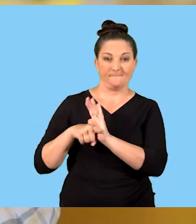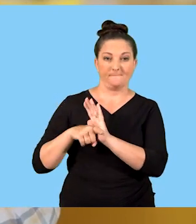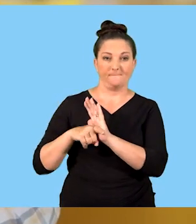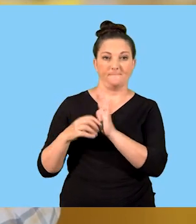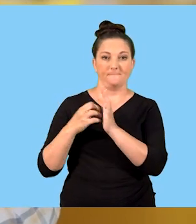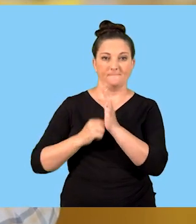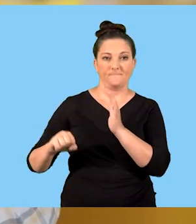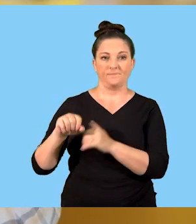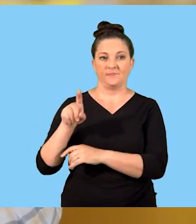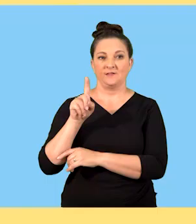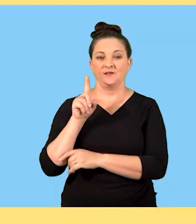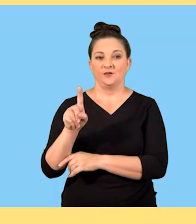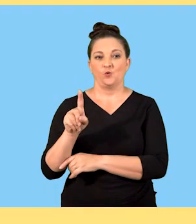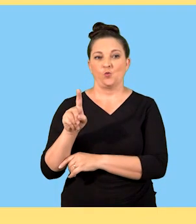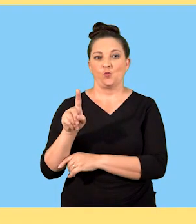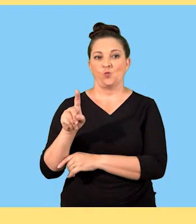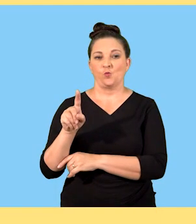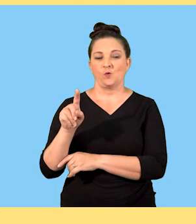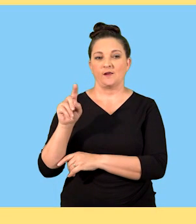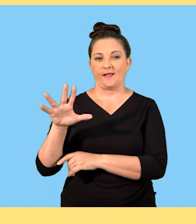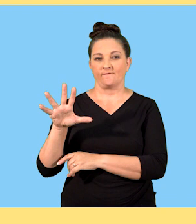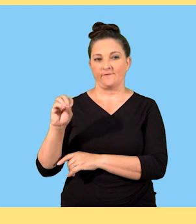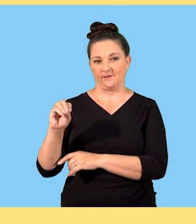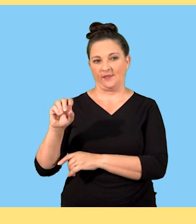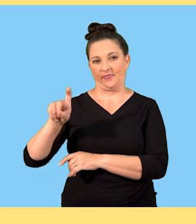655,571. Then you now say minus